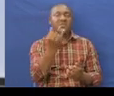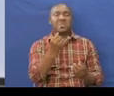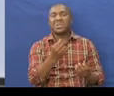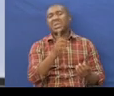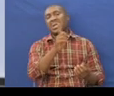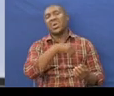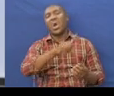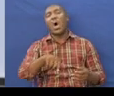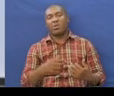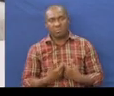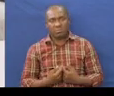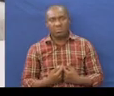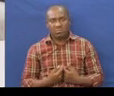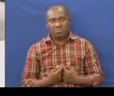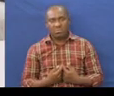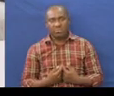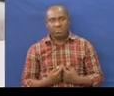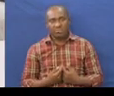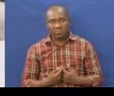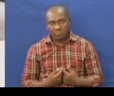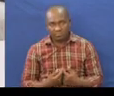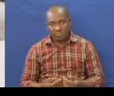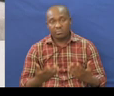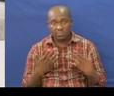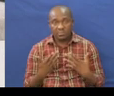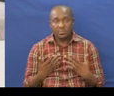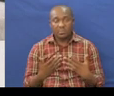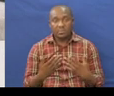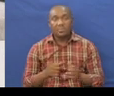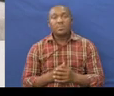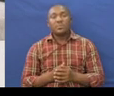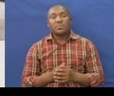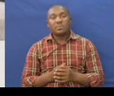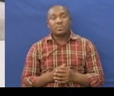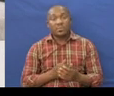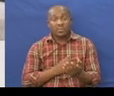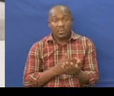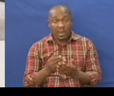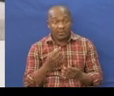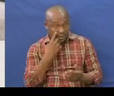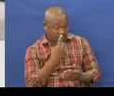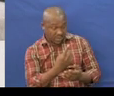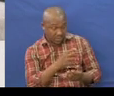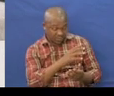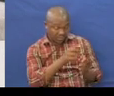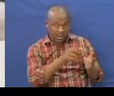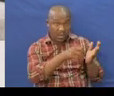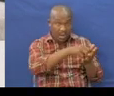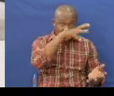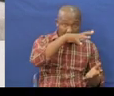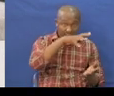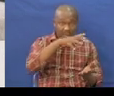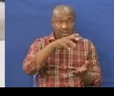get the correct information. So after seeing the disadvantage of the field research,